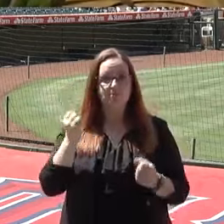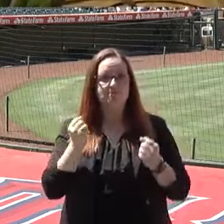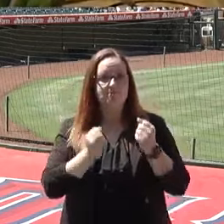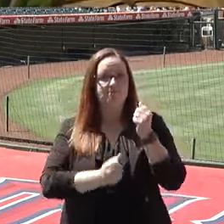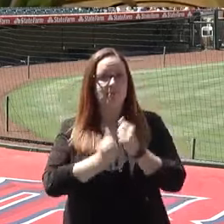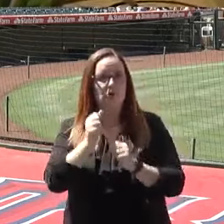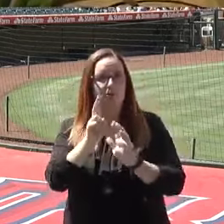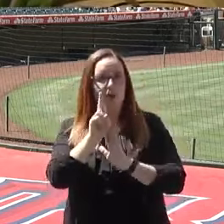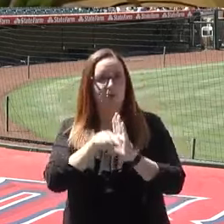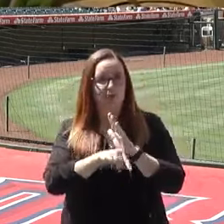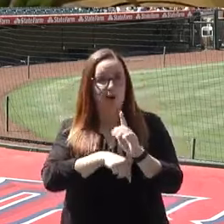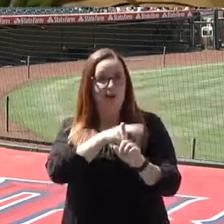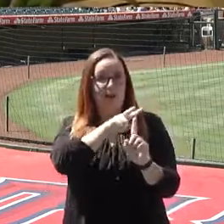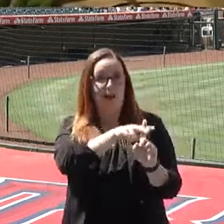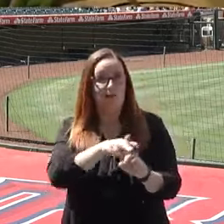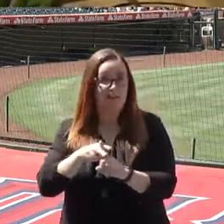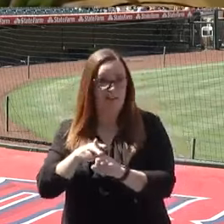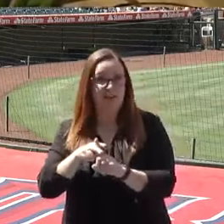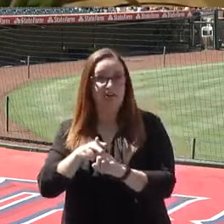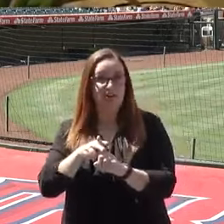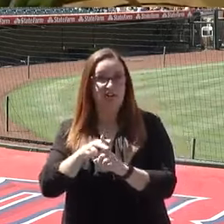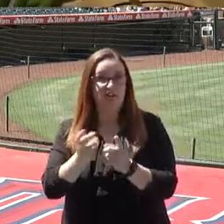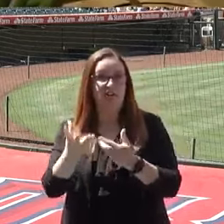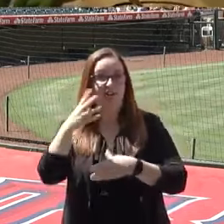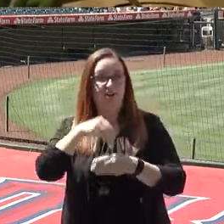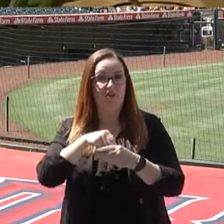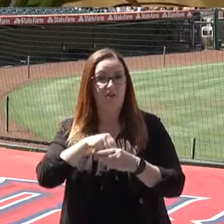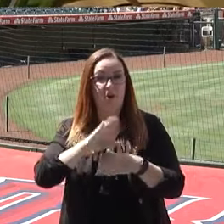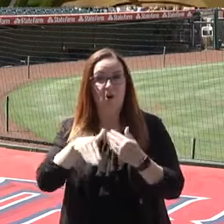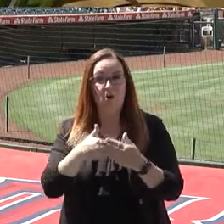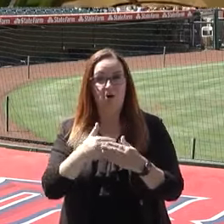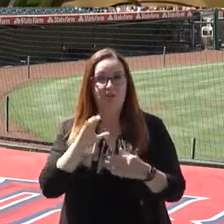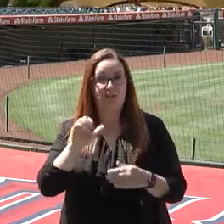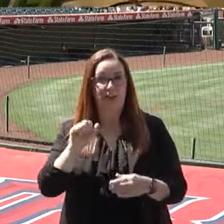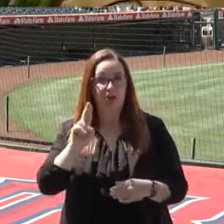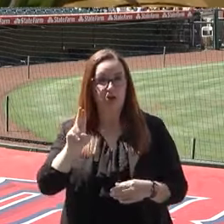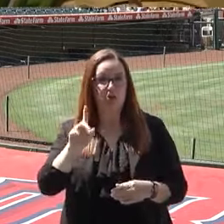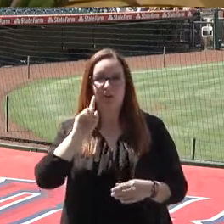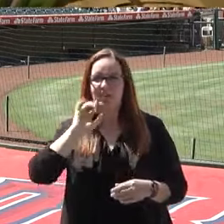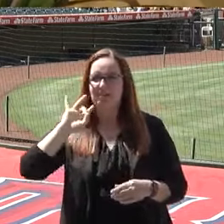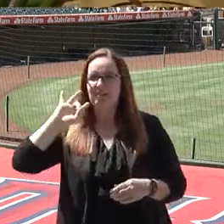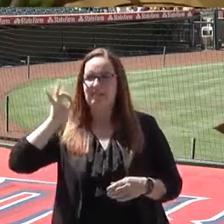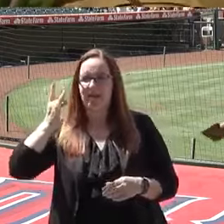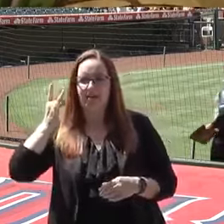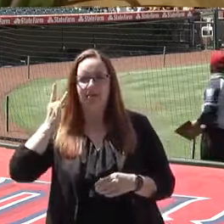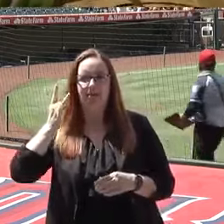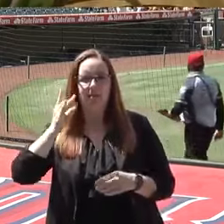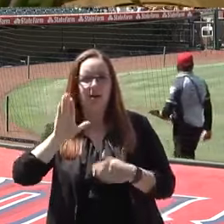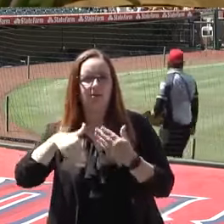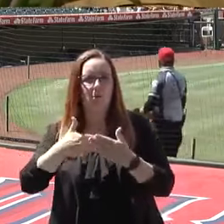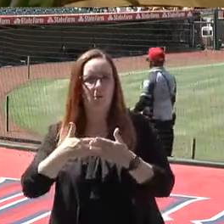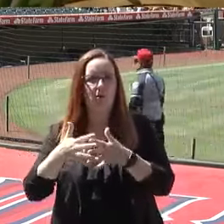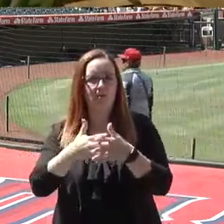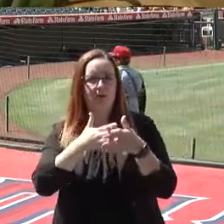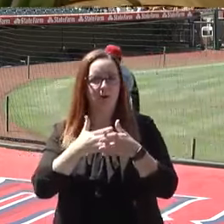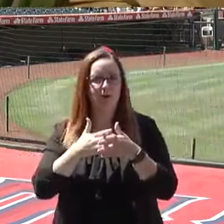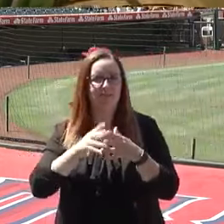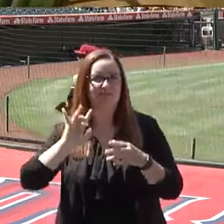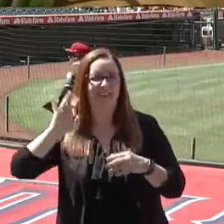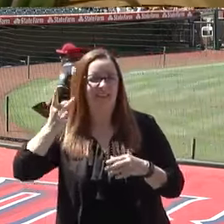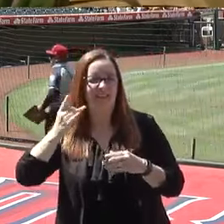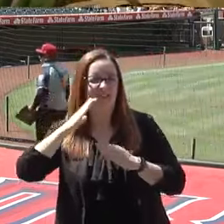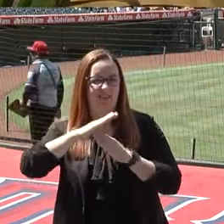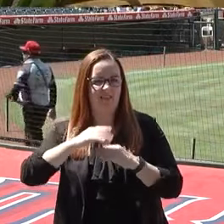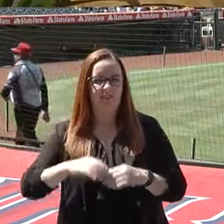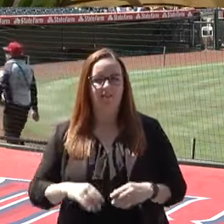undergraduate applications among the CSUs and rank about 8th nationally. So as you begin your